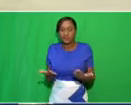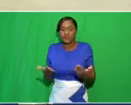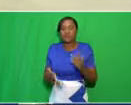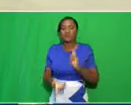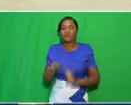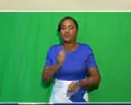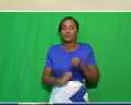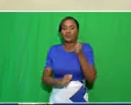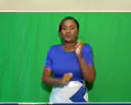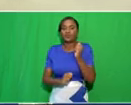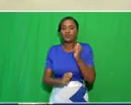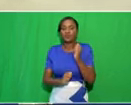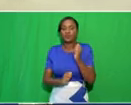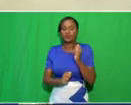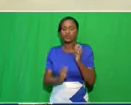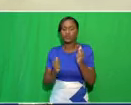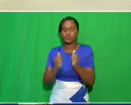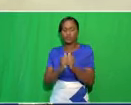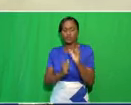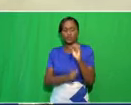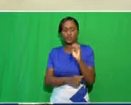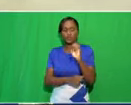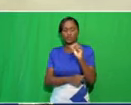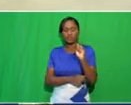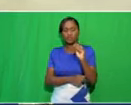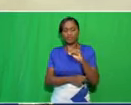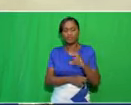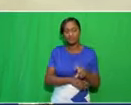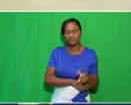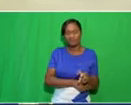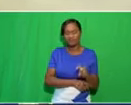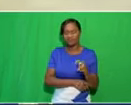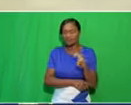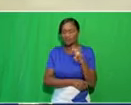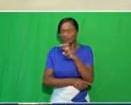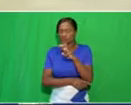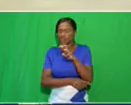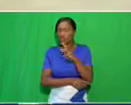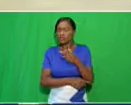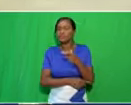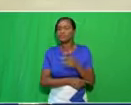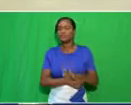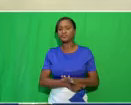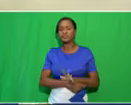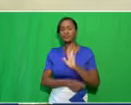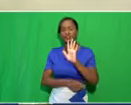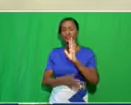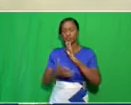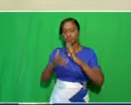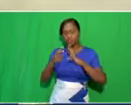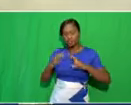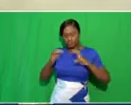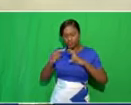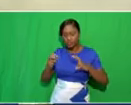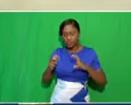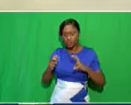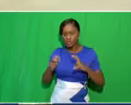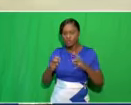Tobago as it relates to the SEA and the transition process. In your line of study, would you have